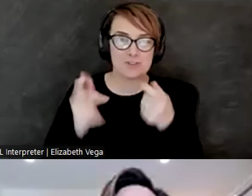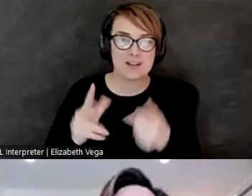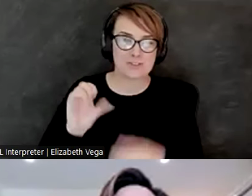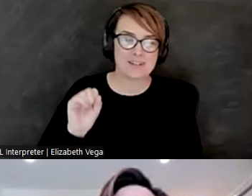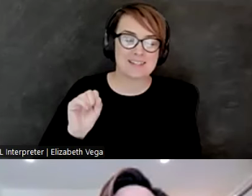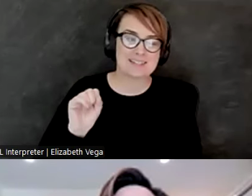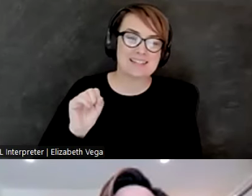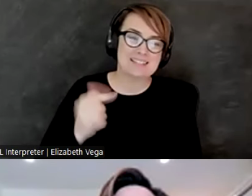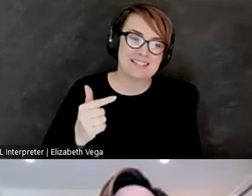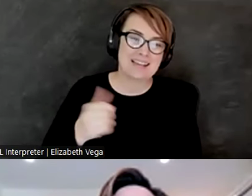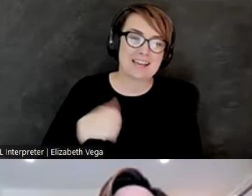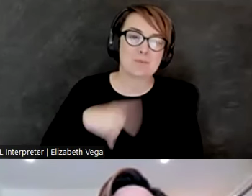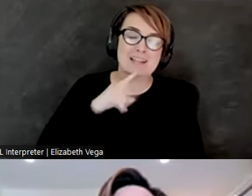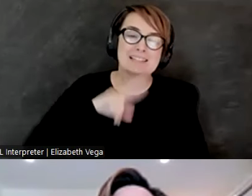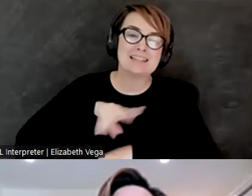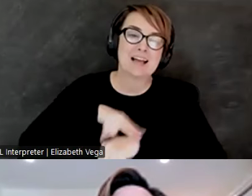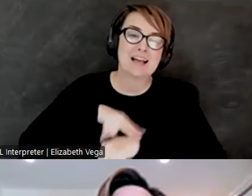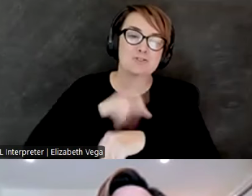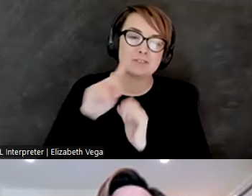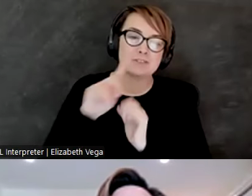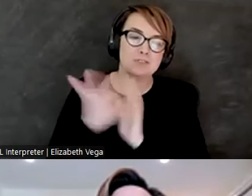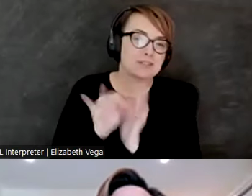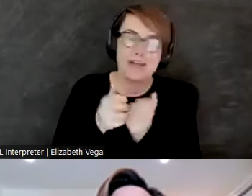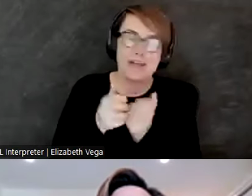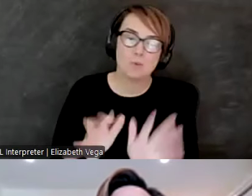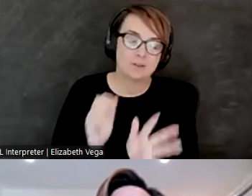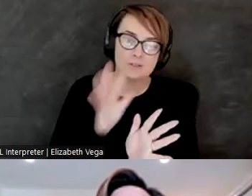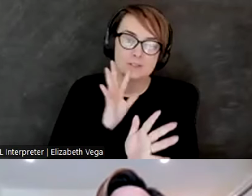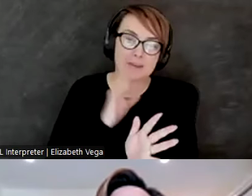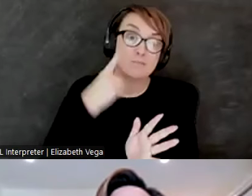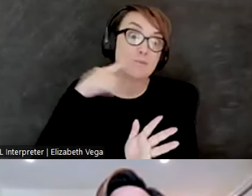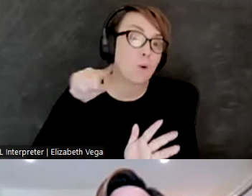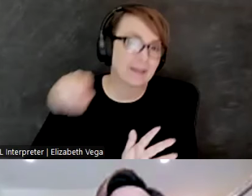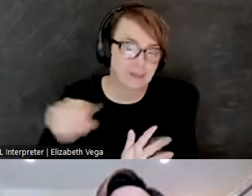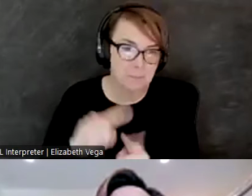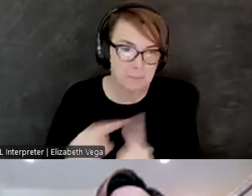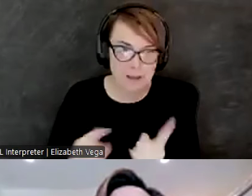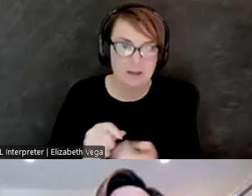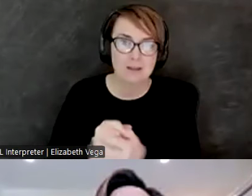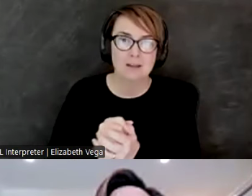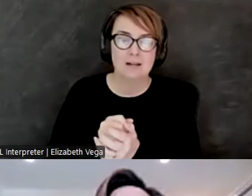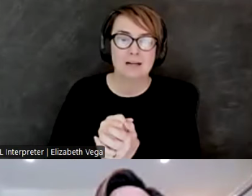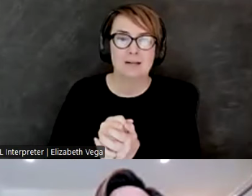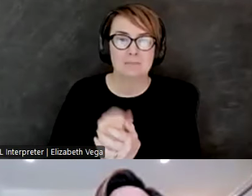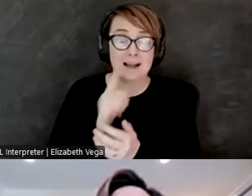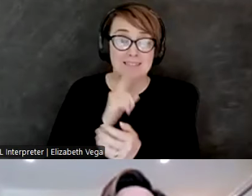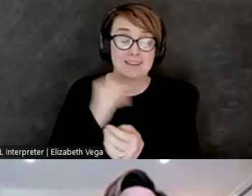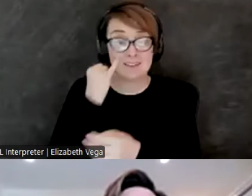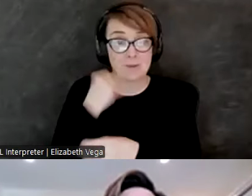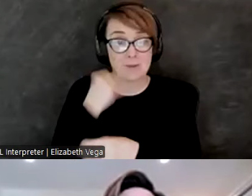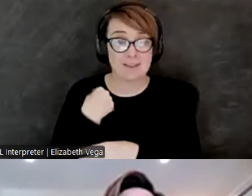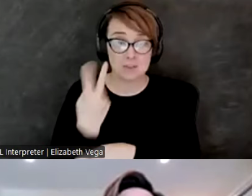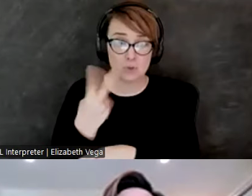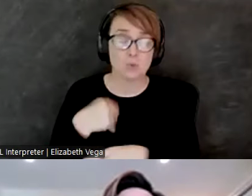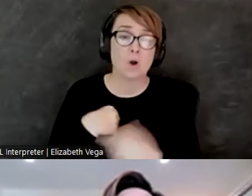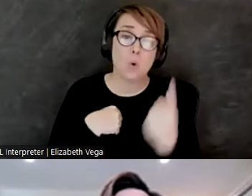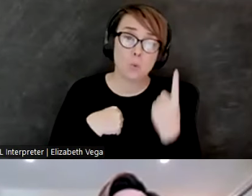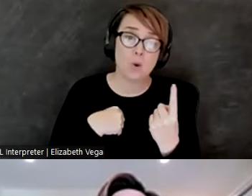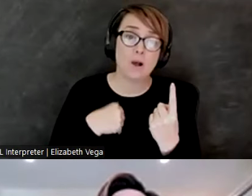I don't want to speak for him, but in my opinion, there was two. I think one would be him, because he would be a